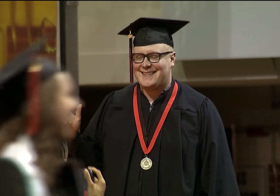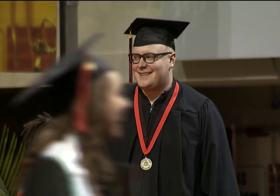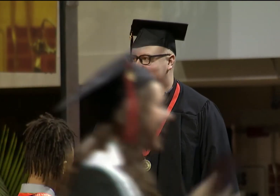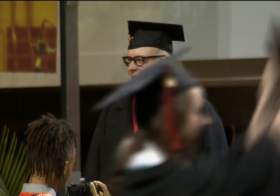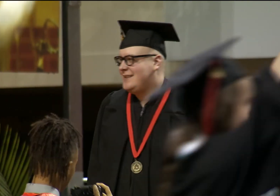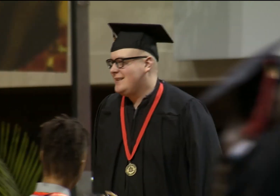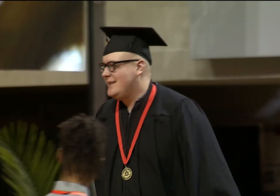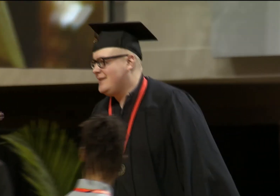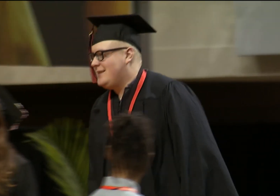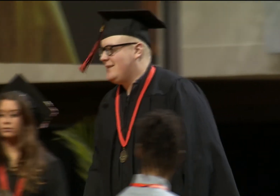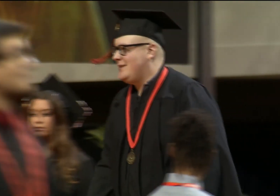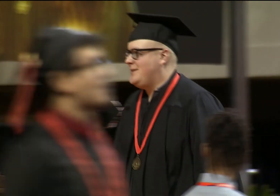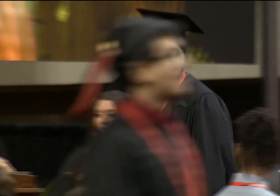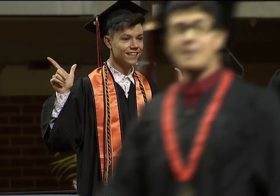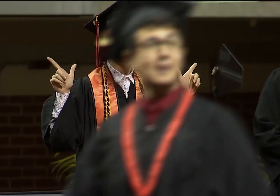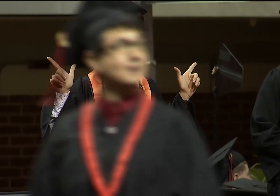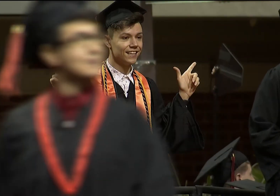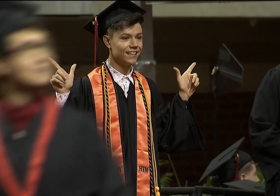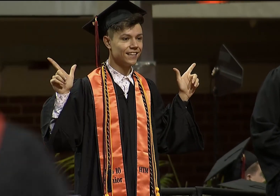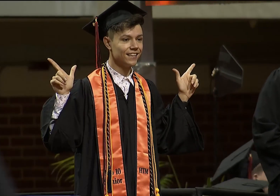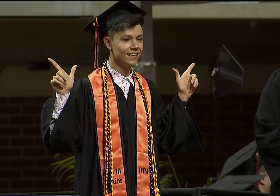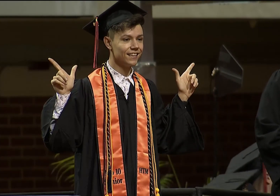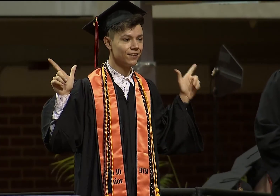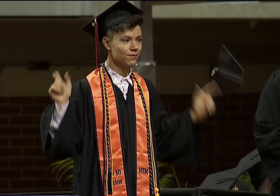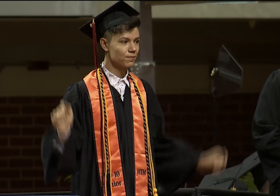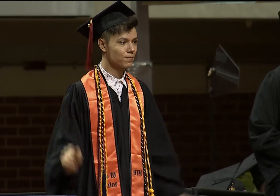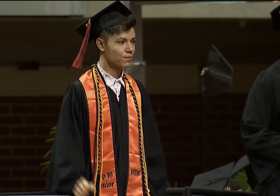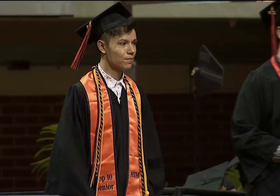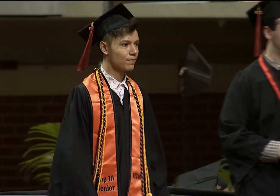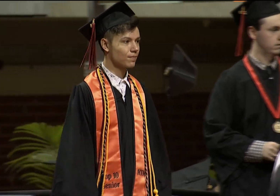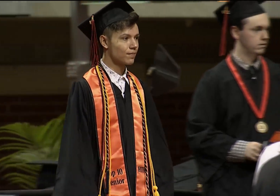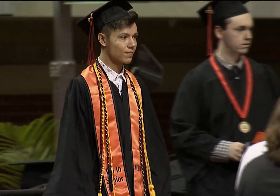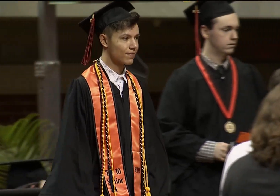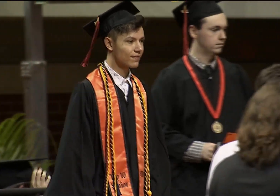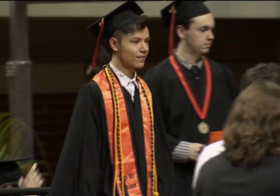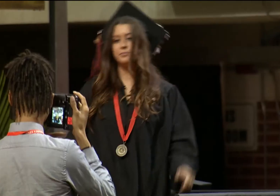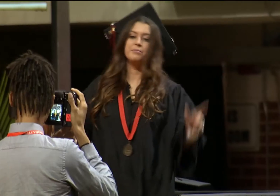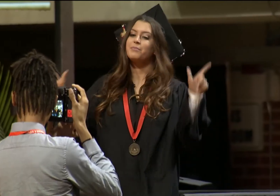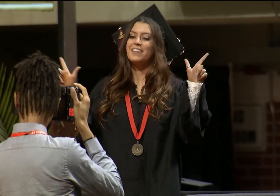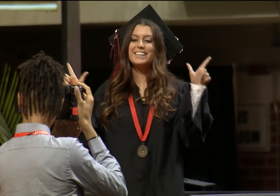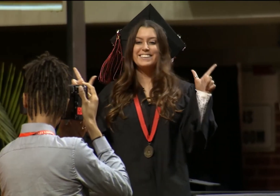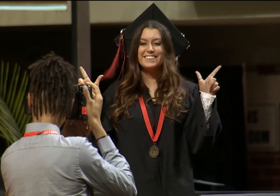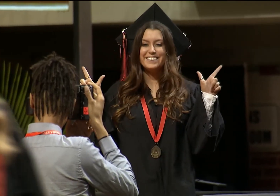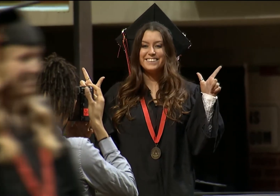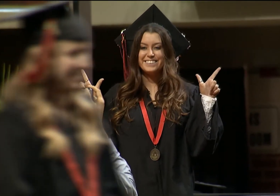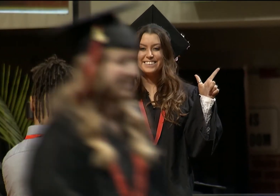Zane Michael McElroy. Xander Guevara.